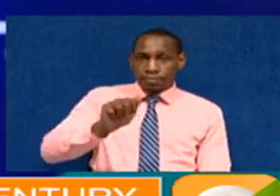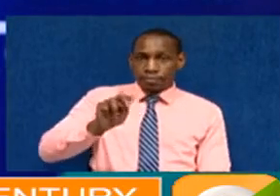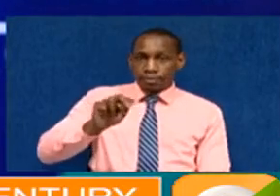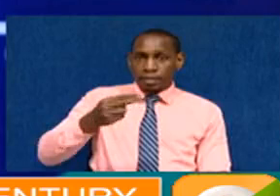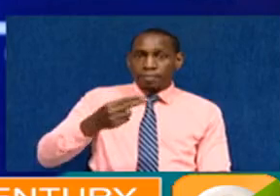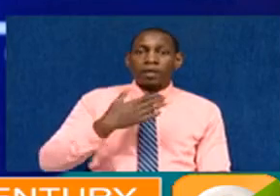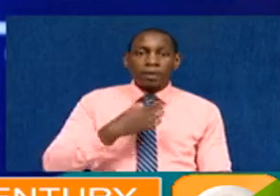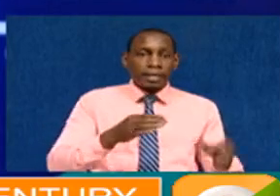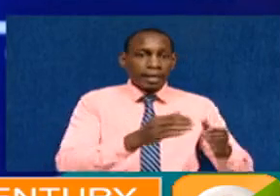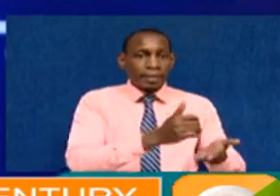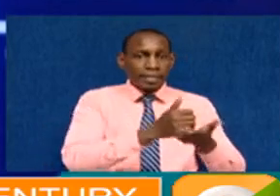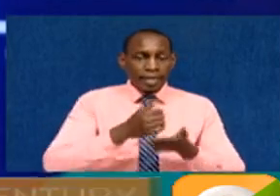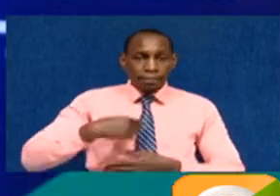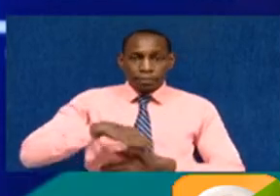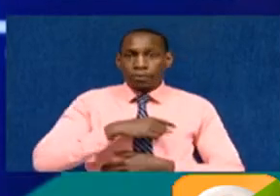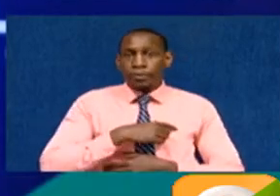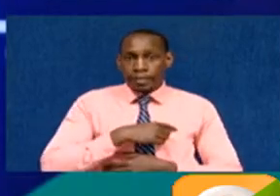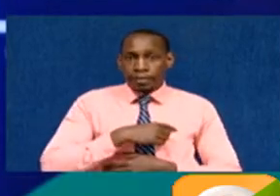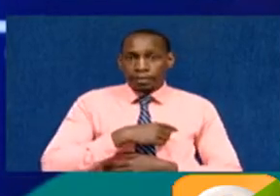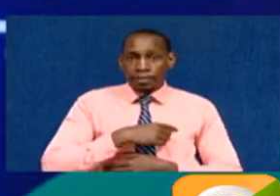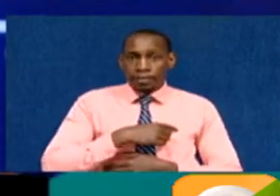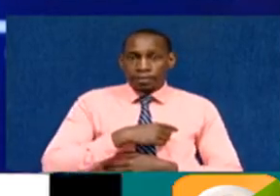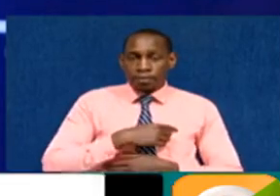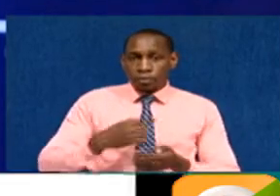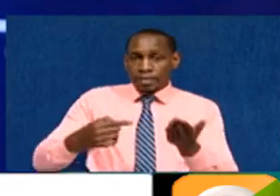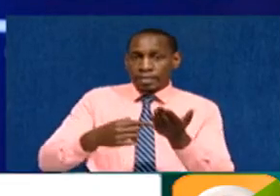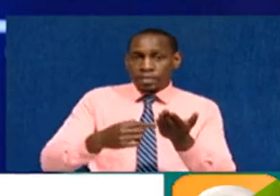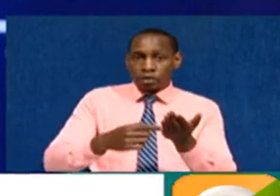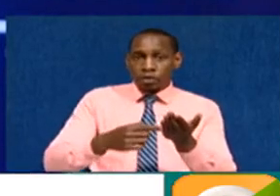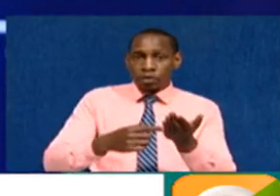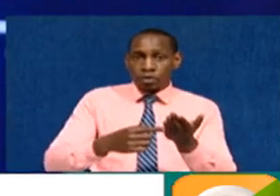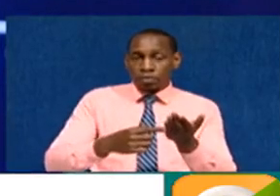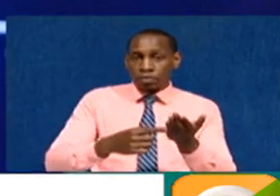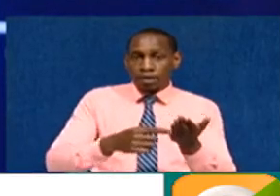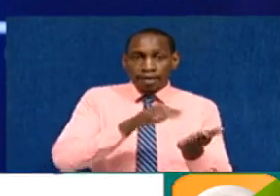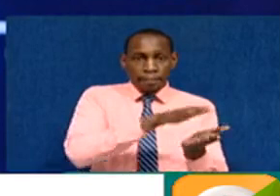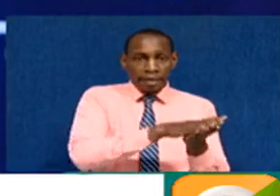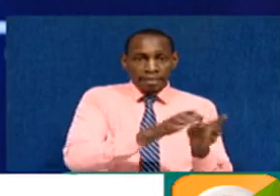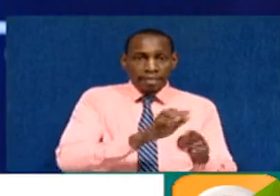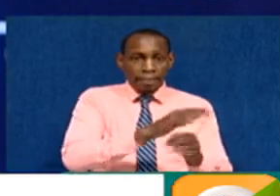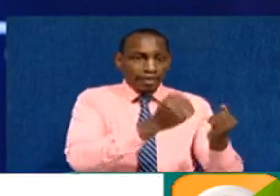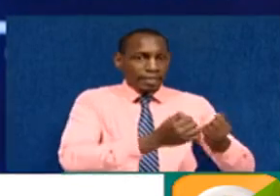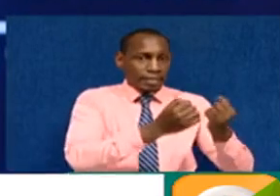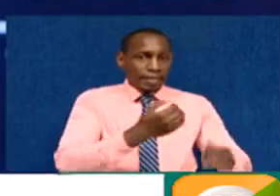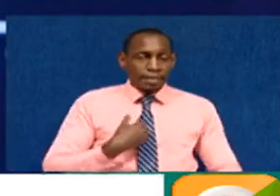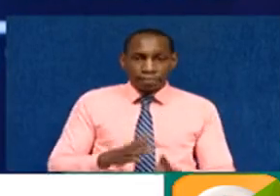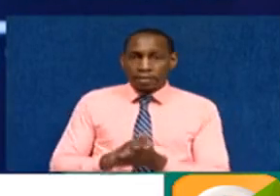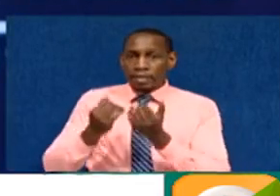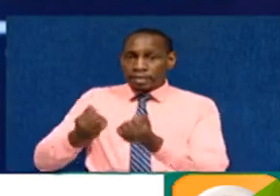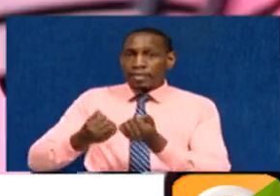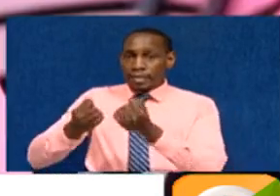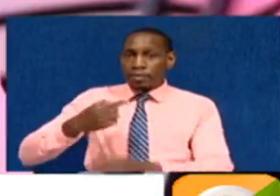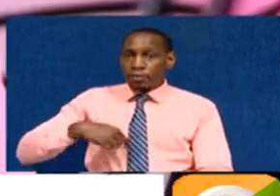is going to help us reap into the digital arena, and that was their main strength. Our main